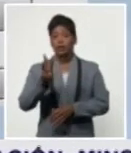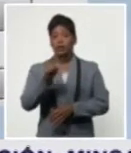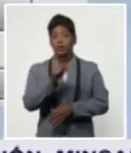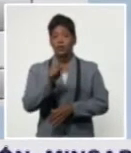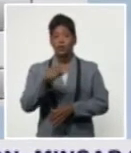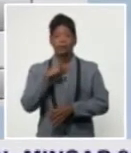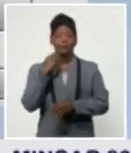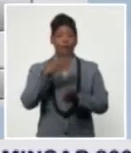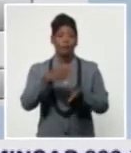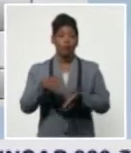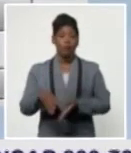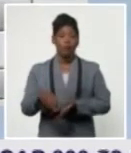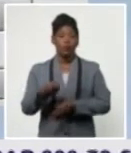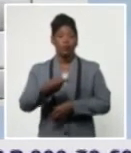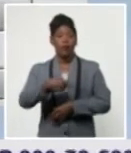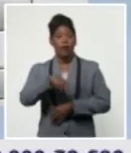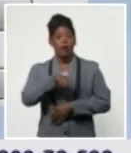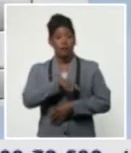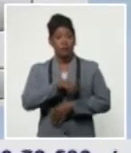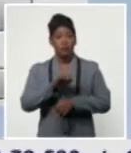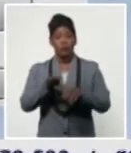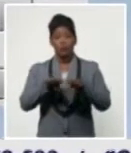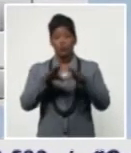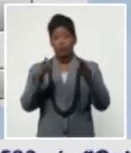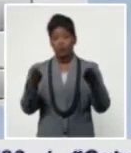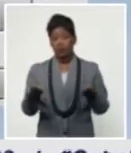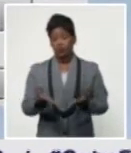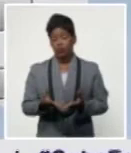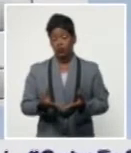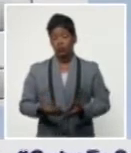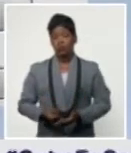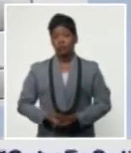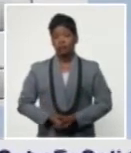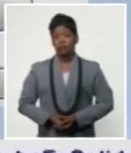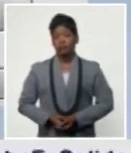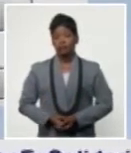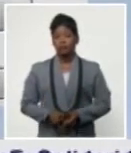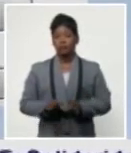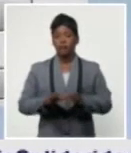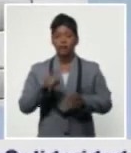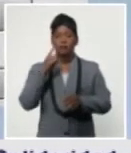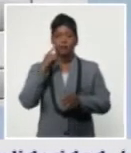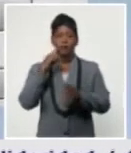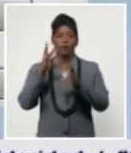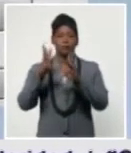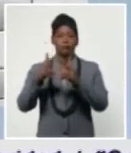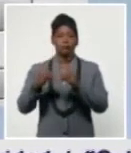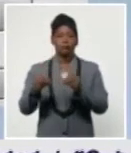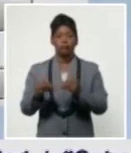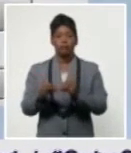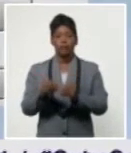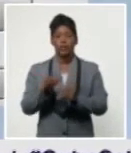3,043 people who died yesterday, the world has reached